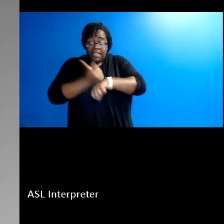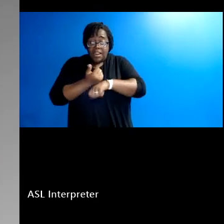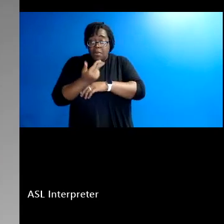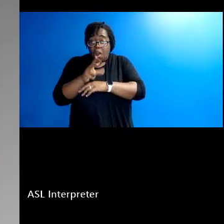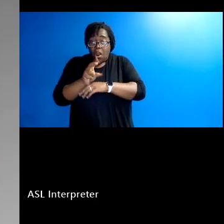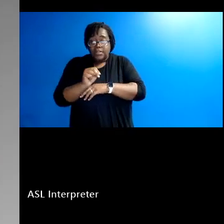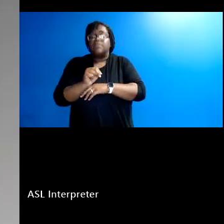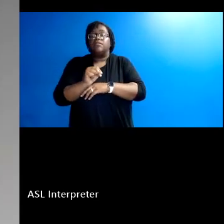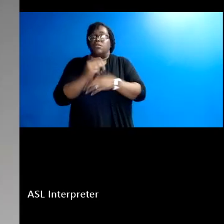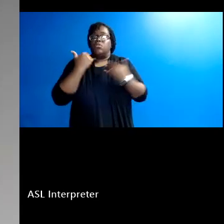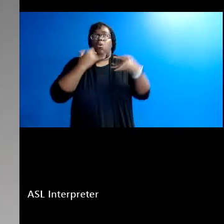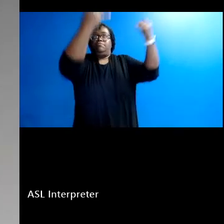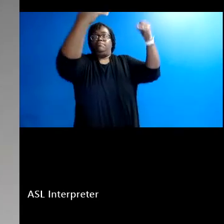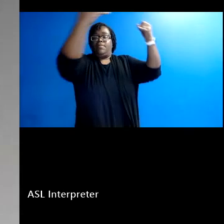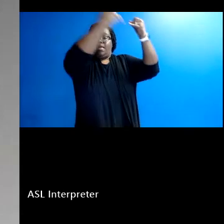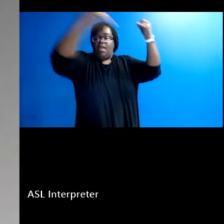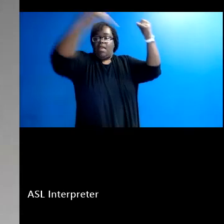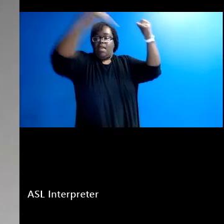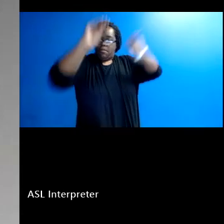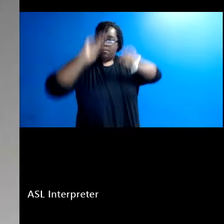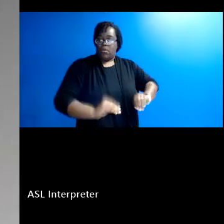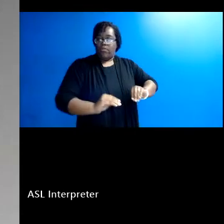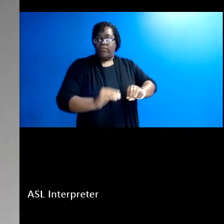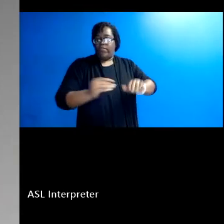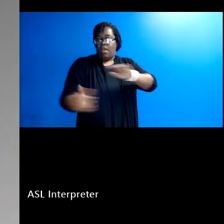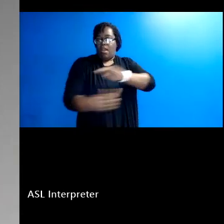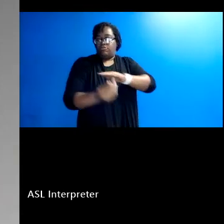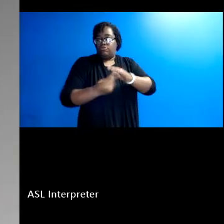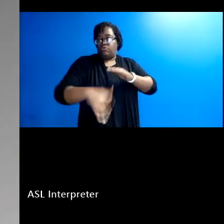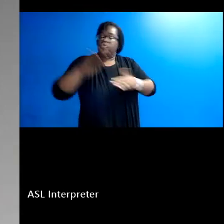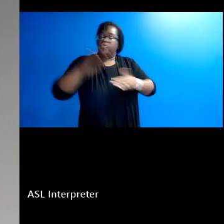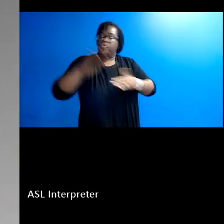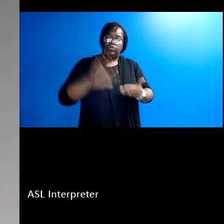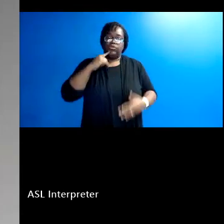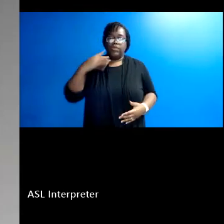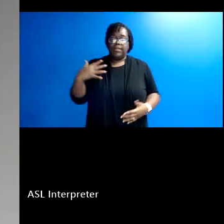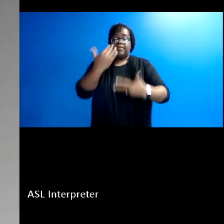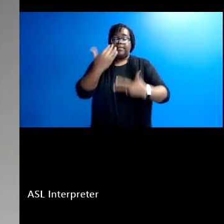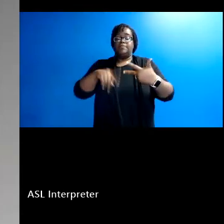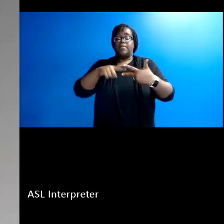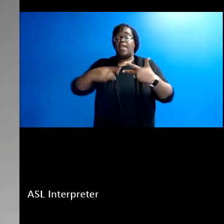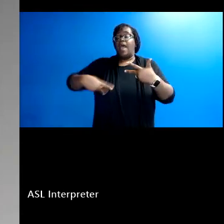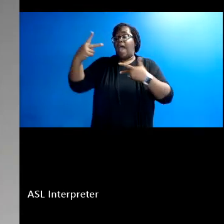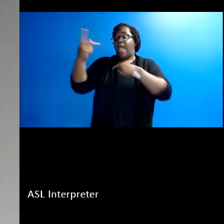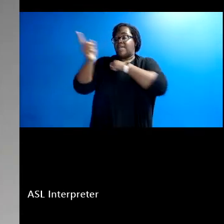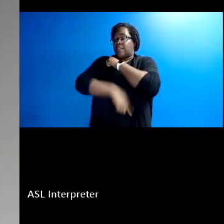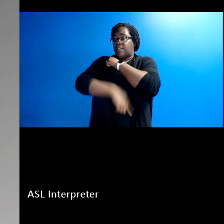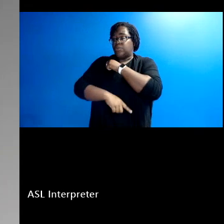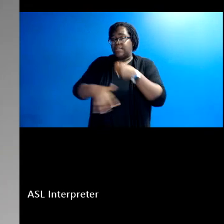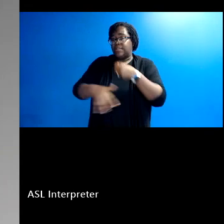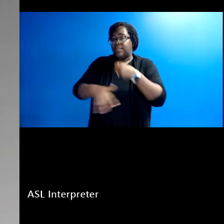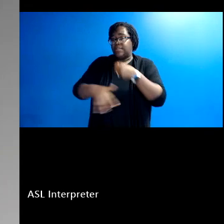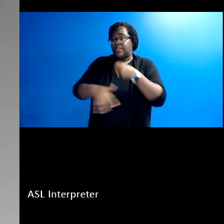really reduce those risks of wildfires. The next is high consequence areas. These are locations that you could